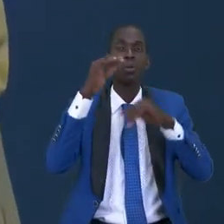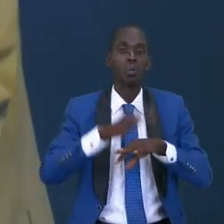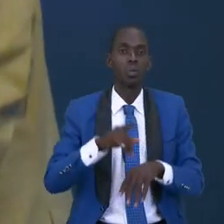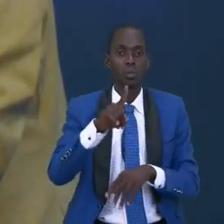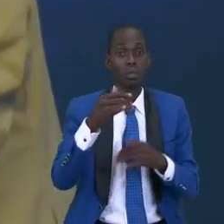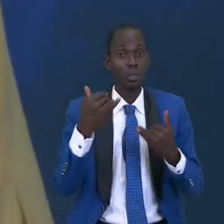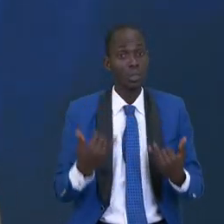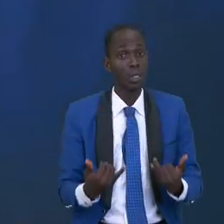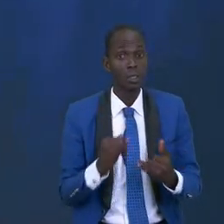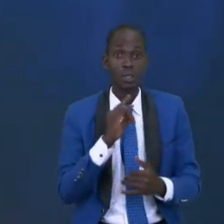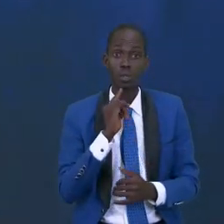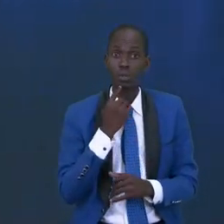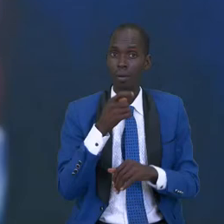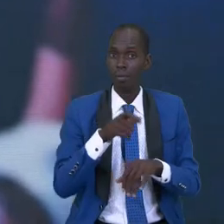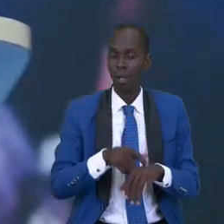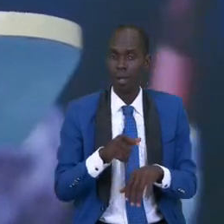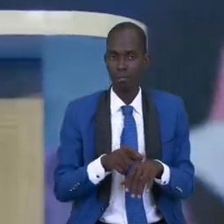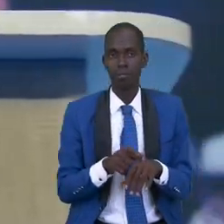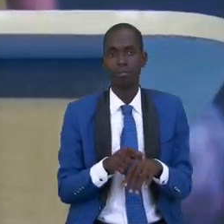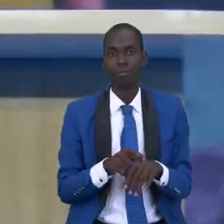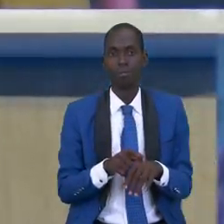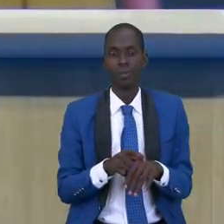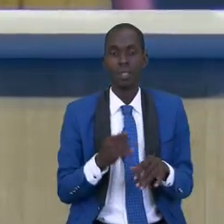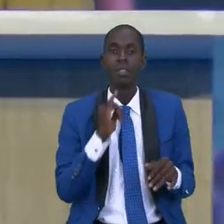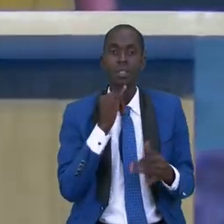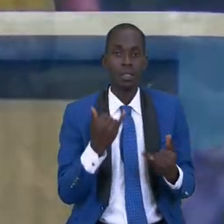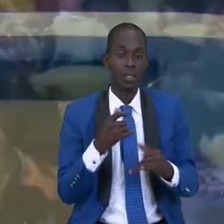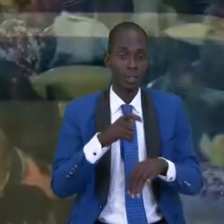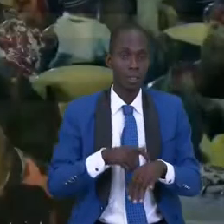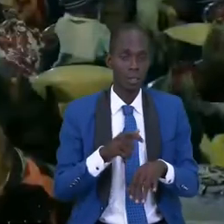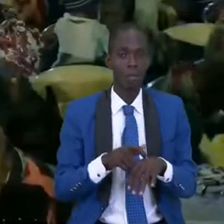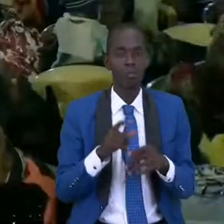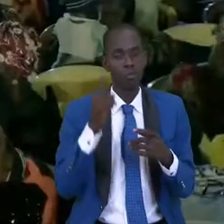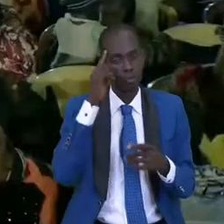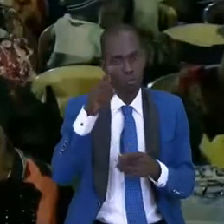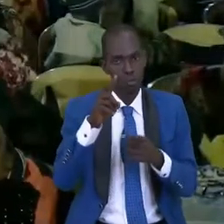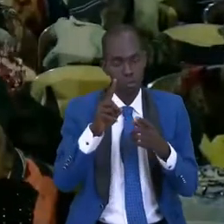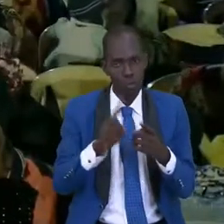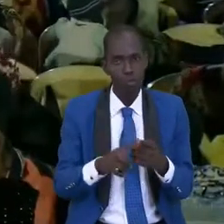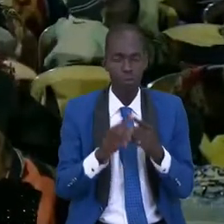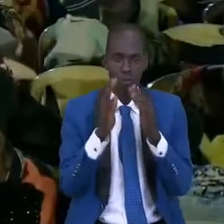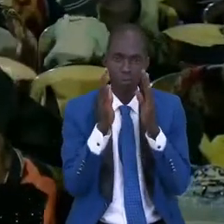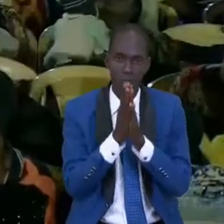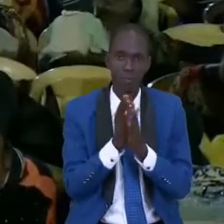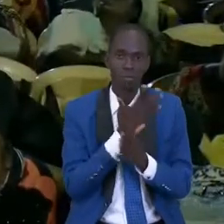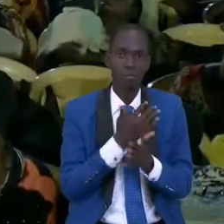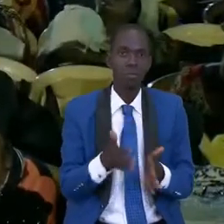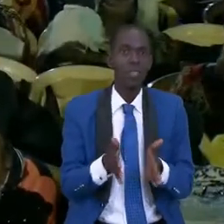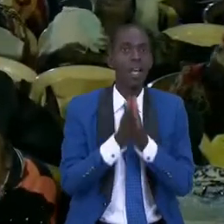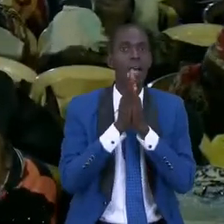Heads bowed and eyes closed. Heads bowed and eyes